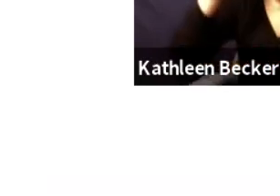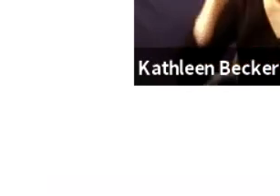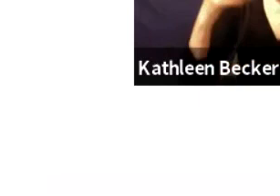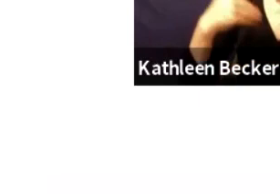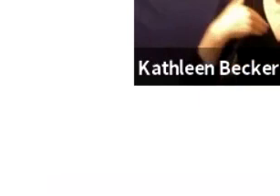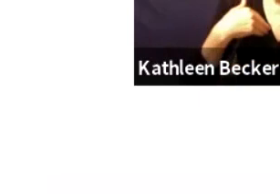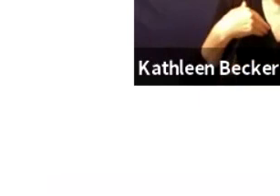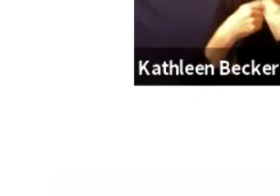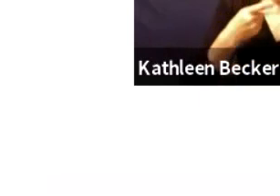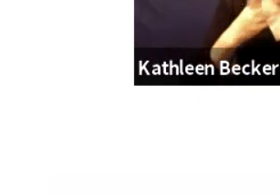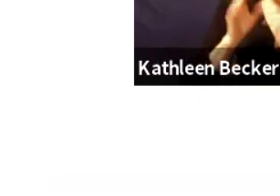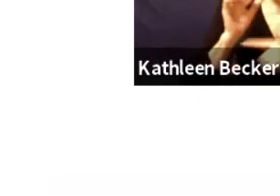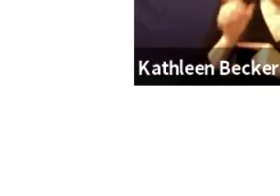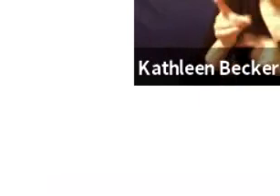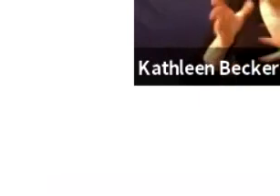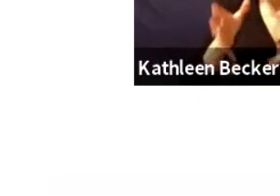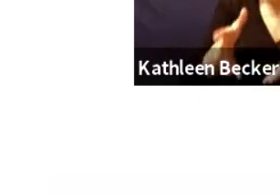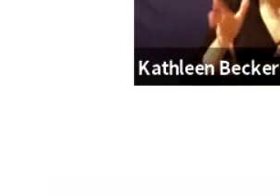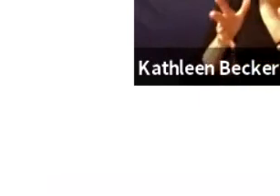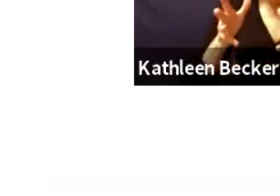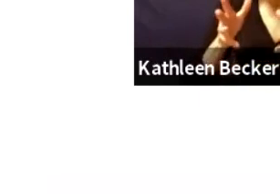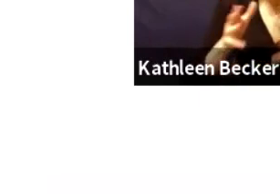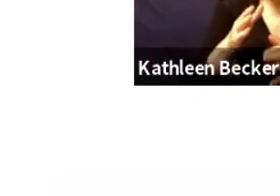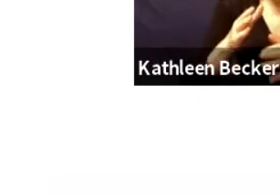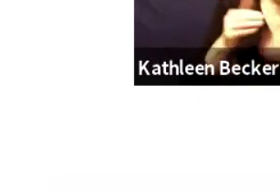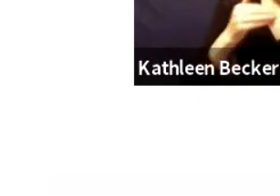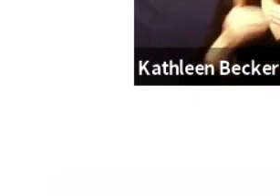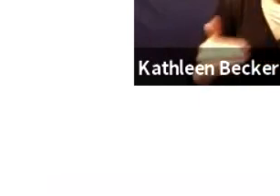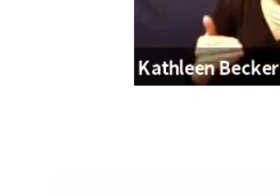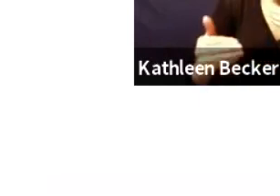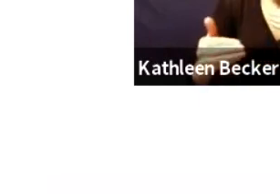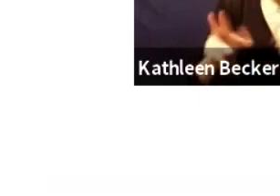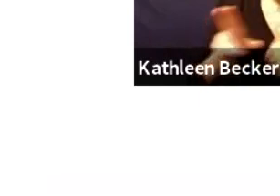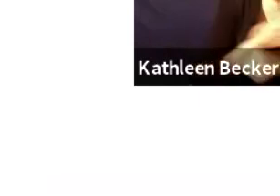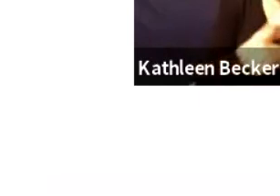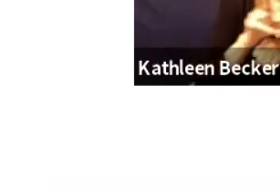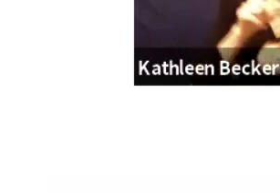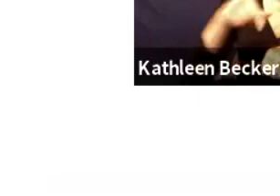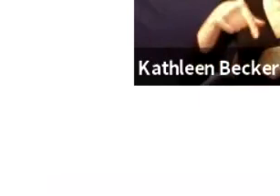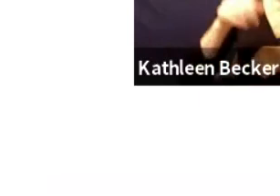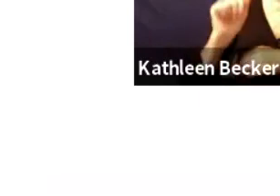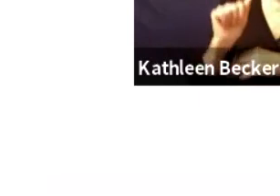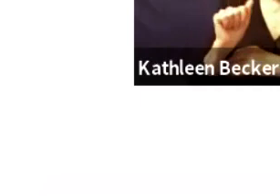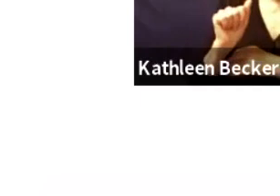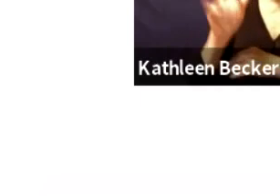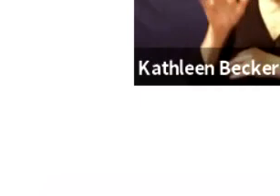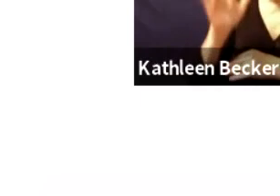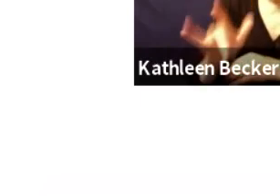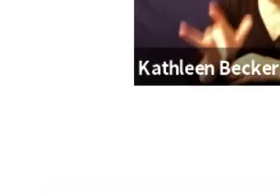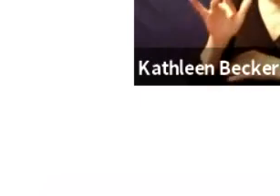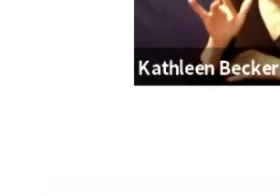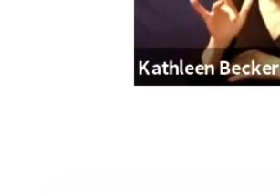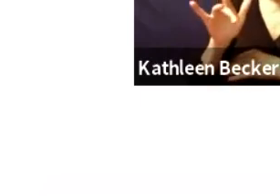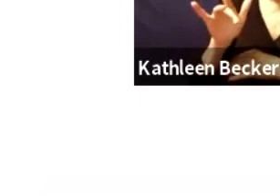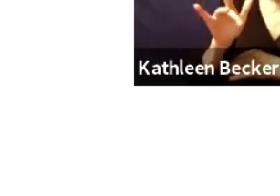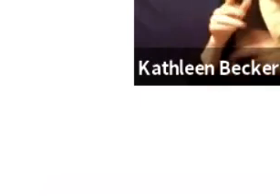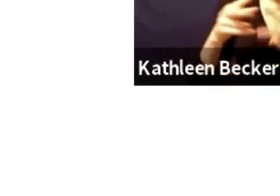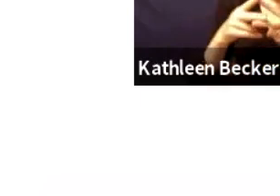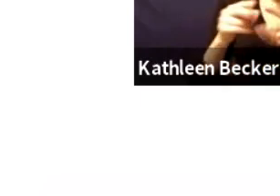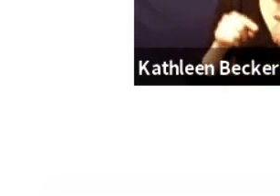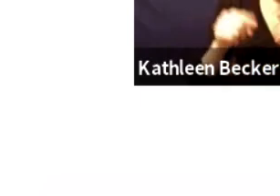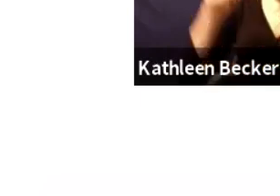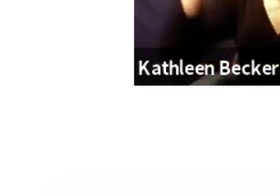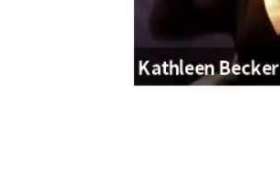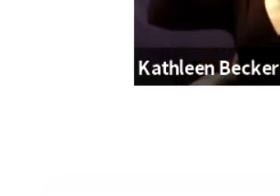have a few minutes. So please go ahead and use the Q&A button either at the top or